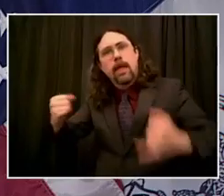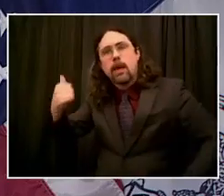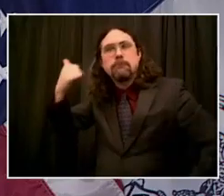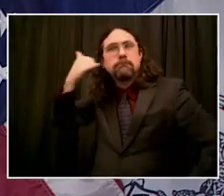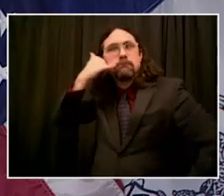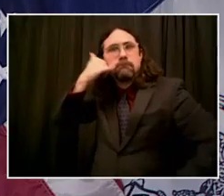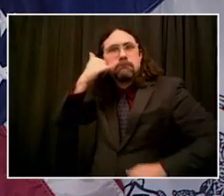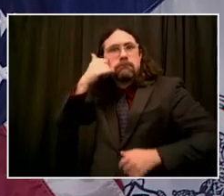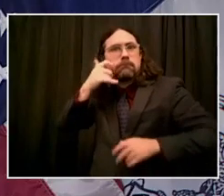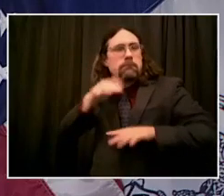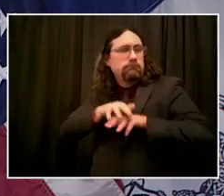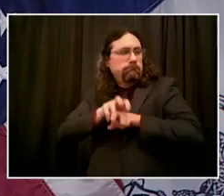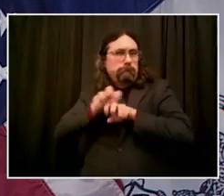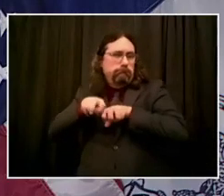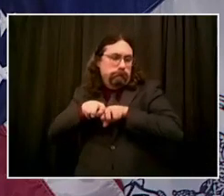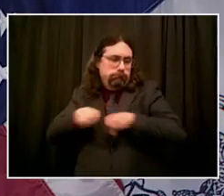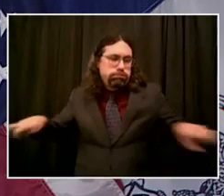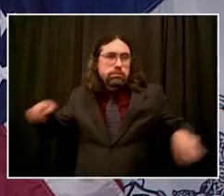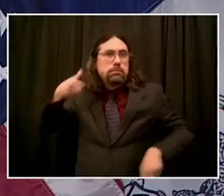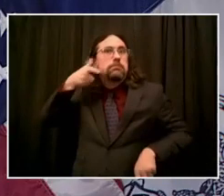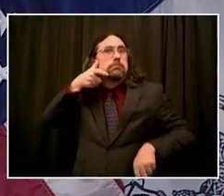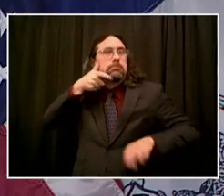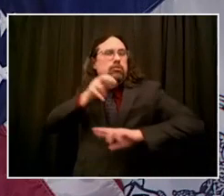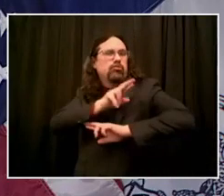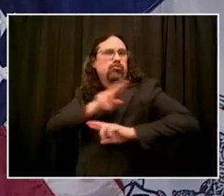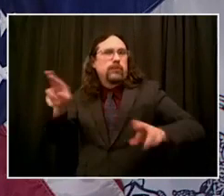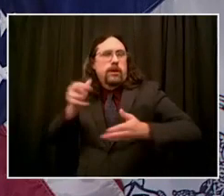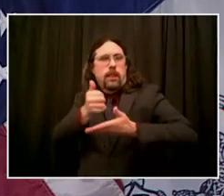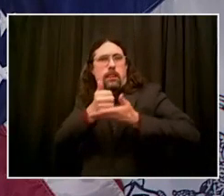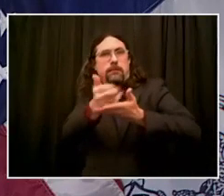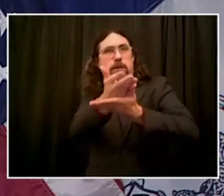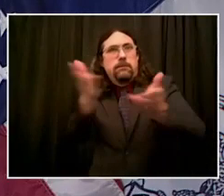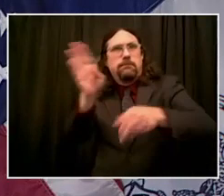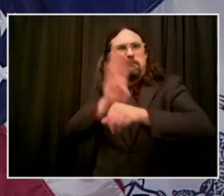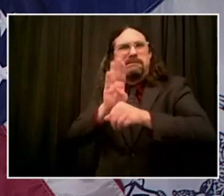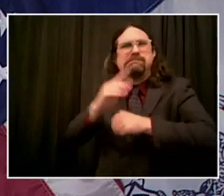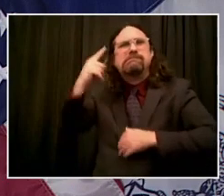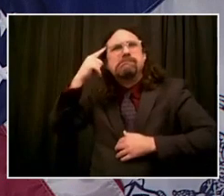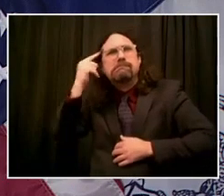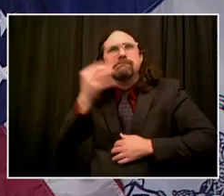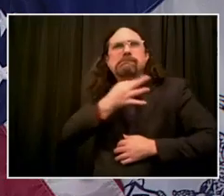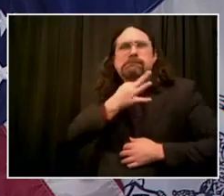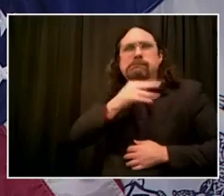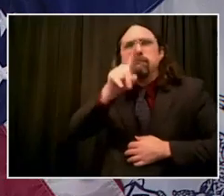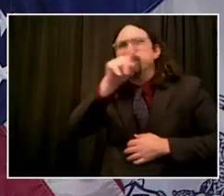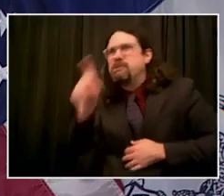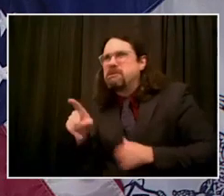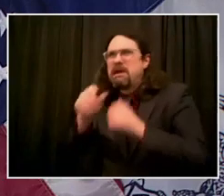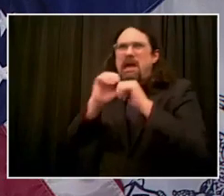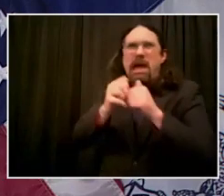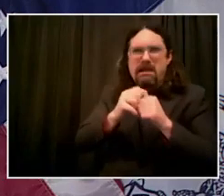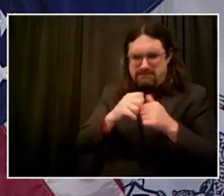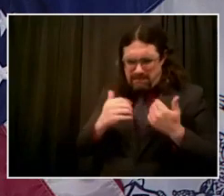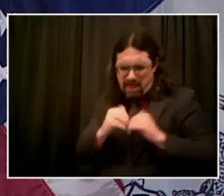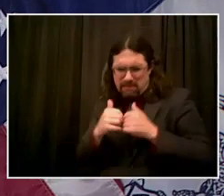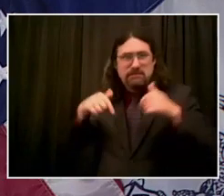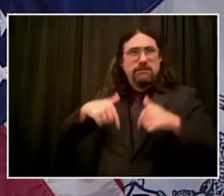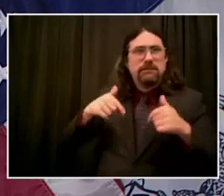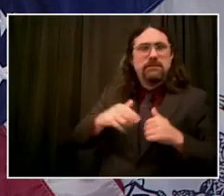they really are dealing with the basics, like they just need the right products to clean with and they're hard to come by. We have to figure that out with